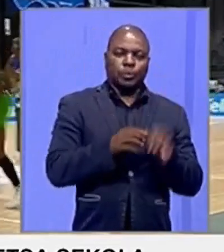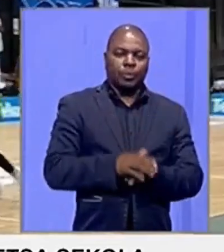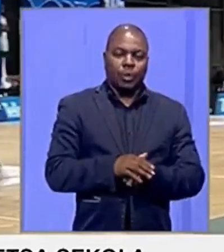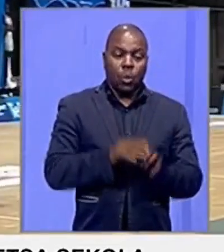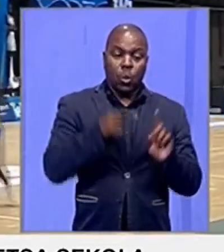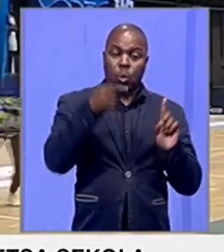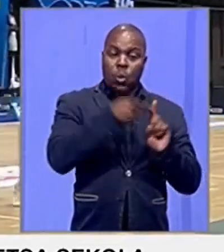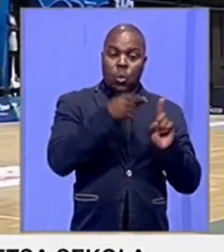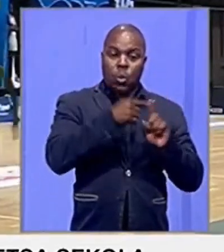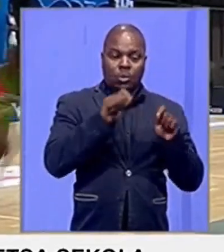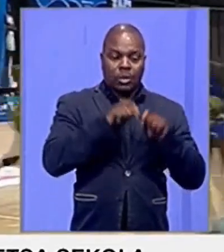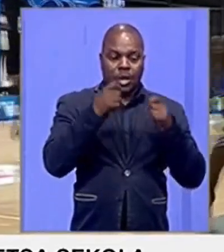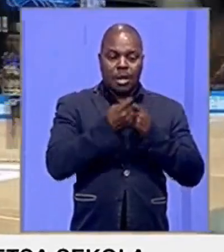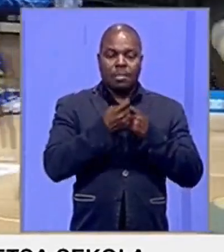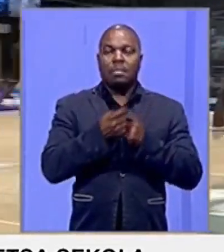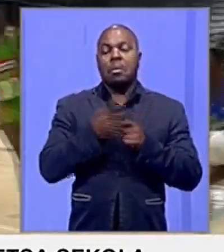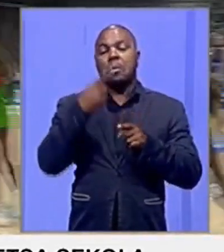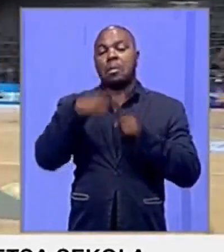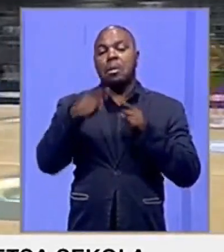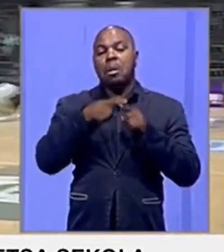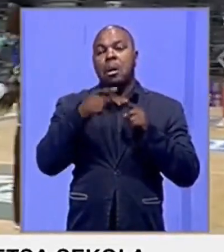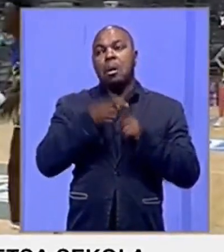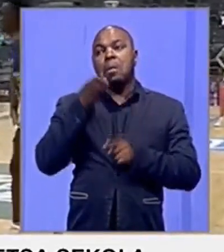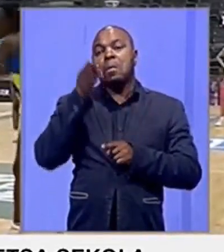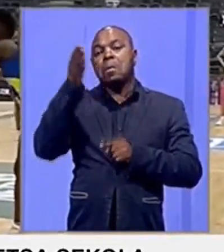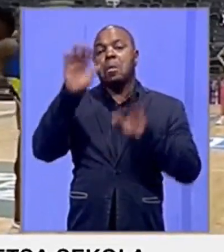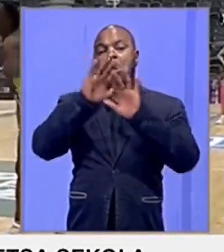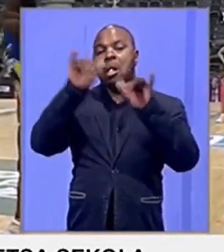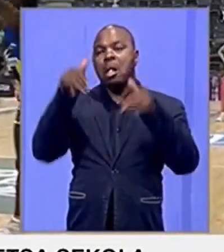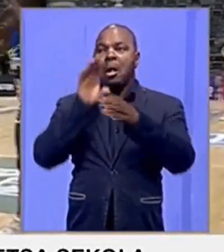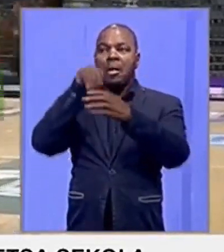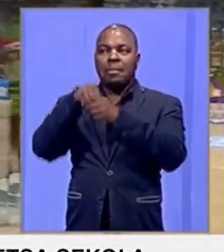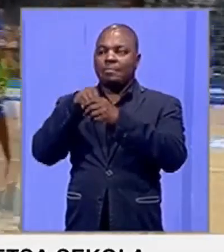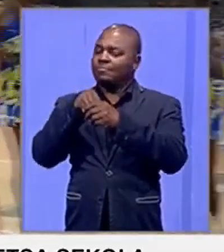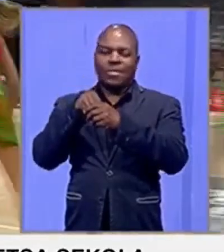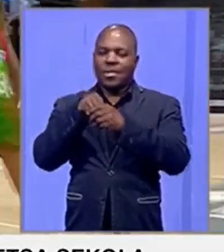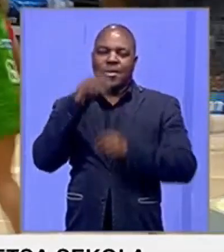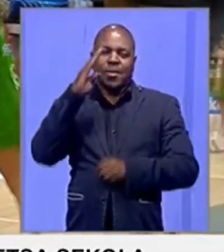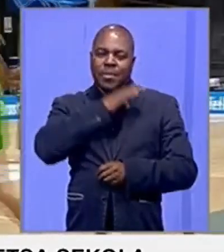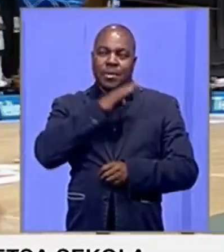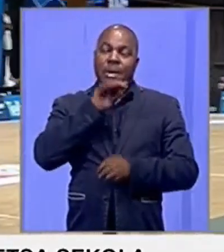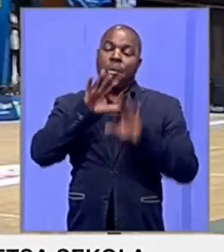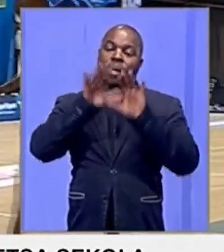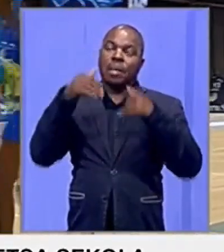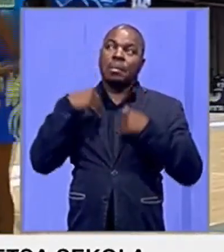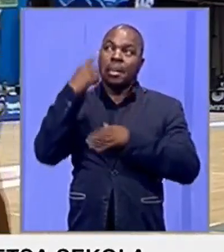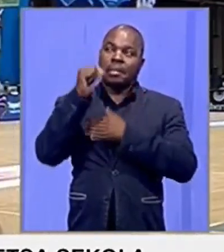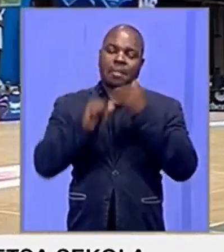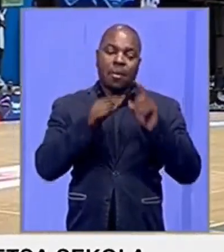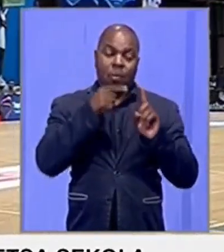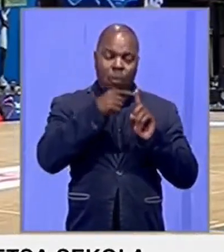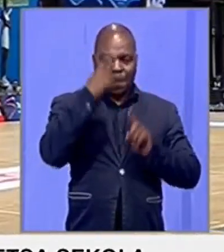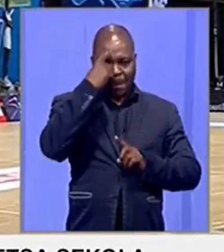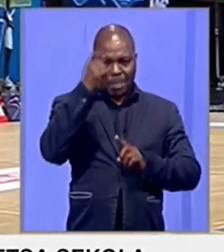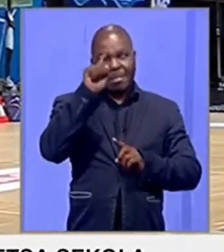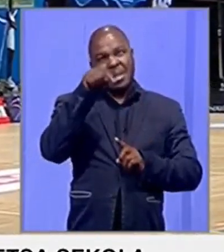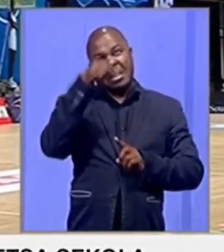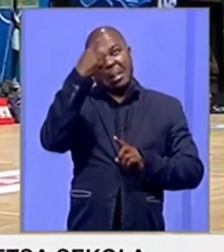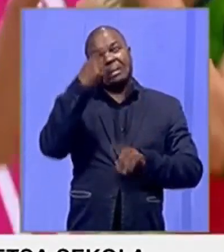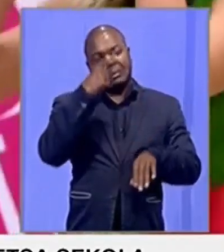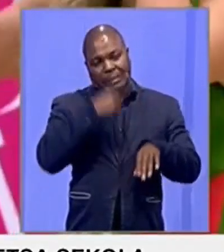ha kenyeletsa lenaneng la dibapadi tse tlang ho ba le kabelo dipapading tsa mohope wa lefatshe wa netball kgweding e tlang, empa o dumela hore nakong e